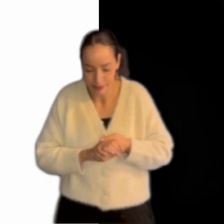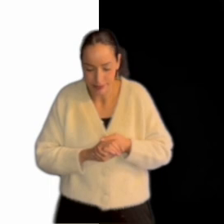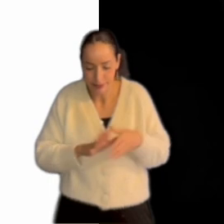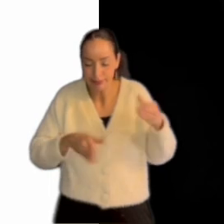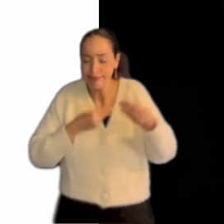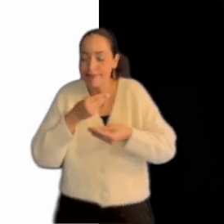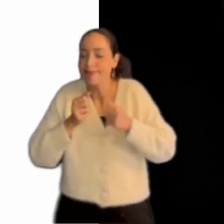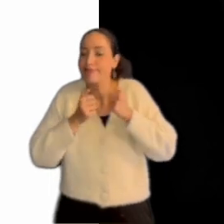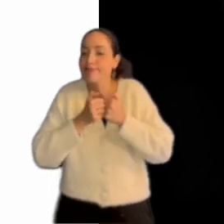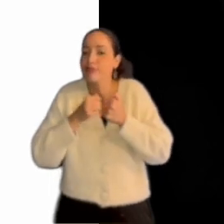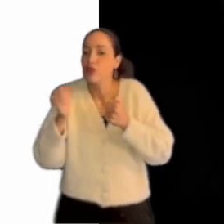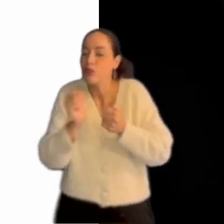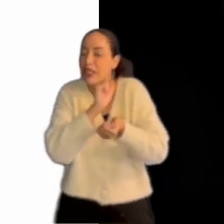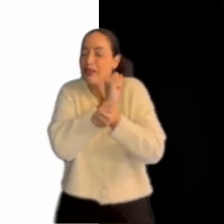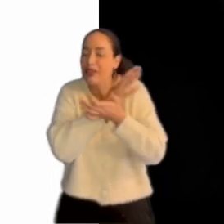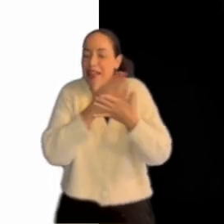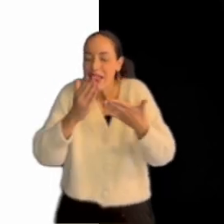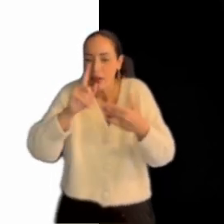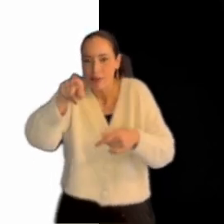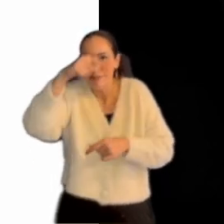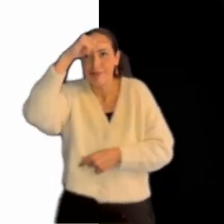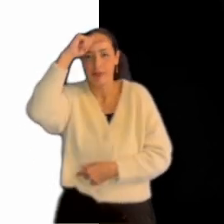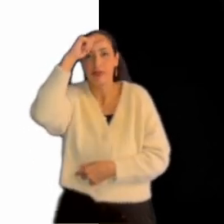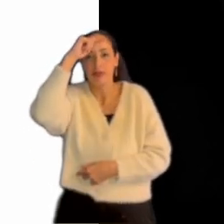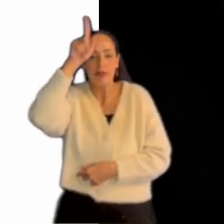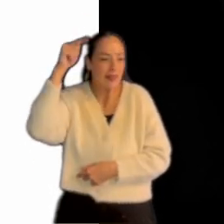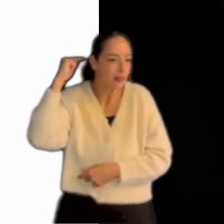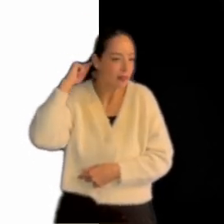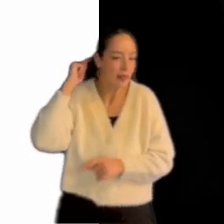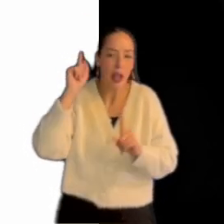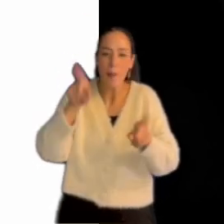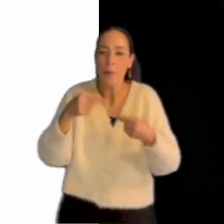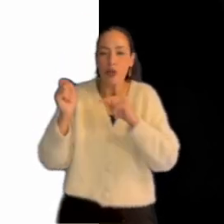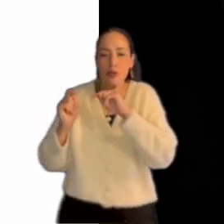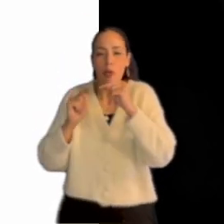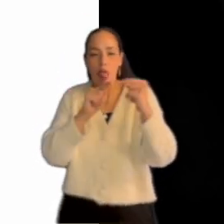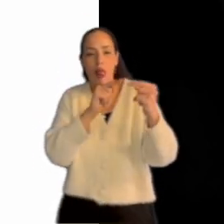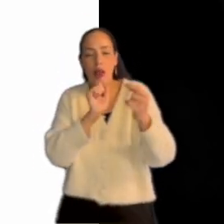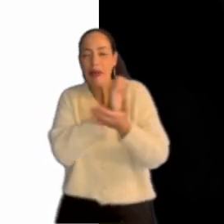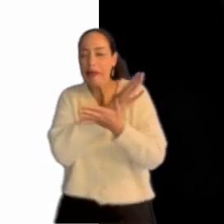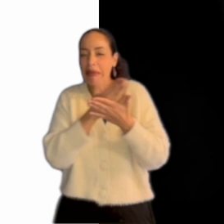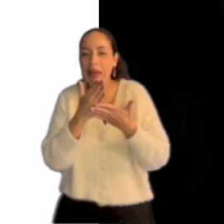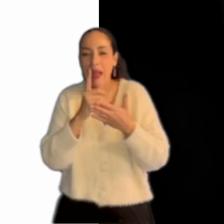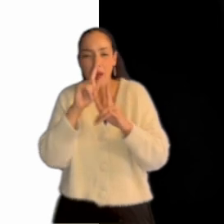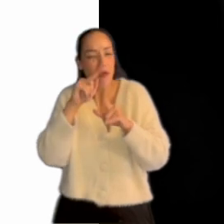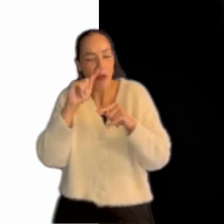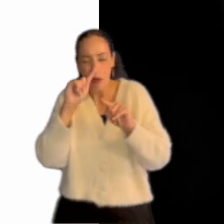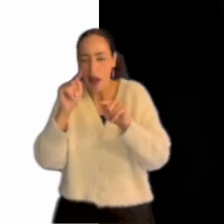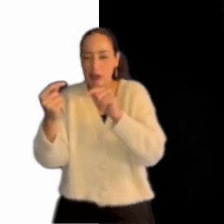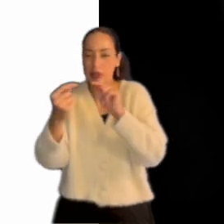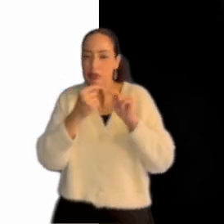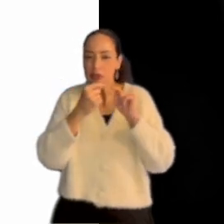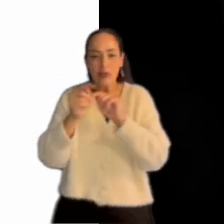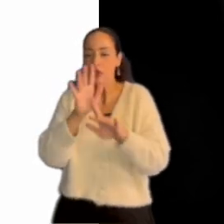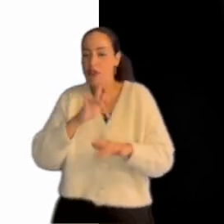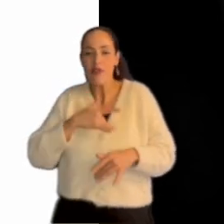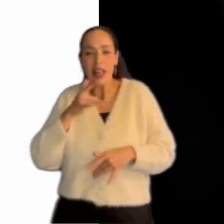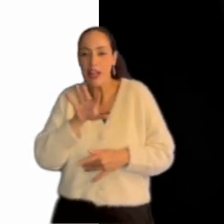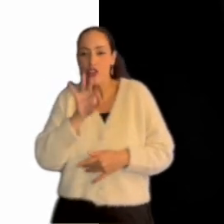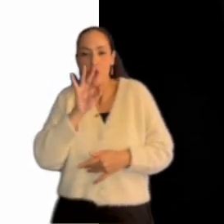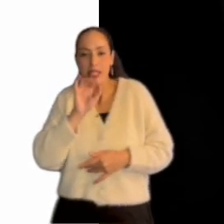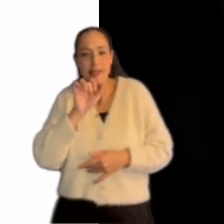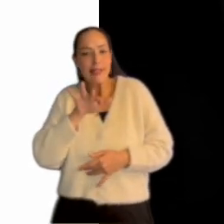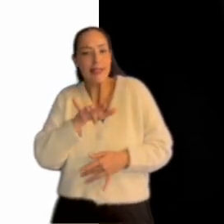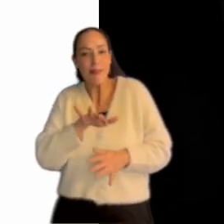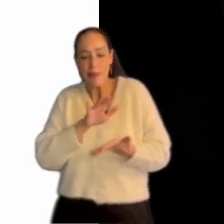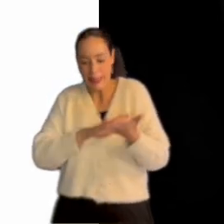so clear and unassailable, that they don't feel like a choice. They are simply a definition of who we are in our lives. She suggests that to